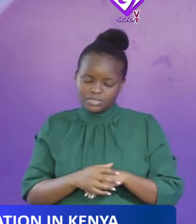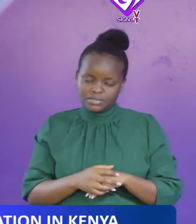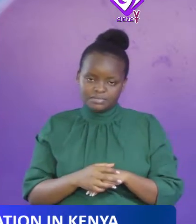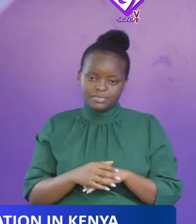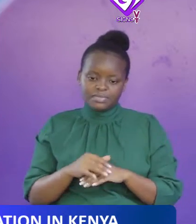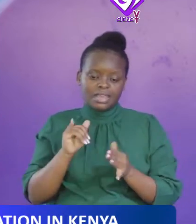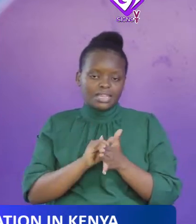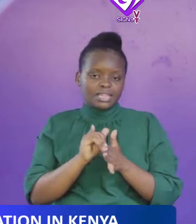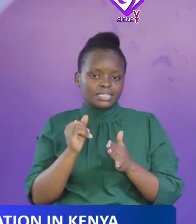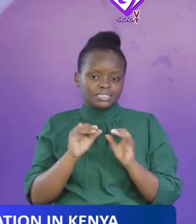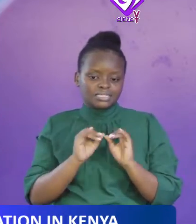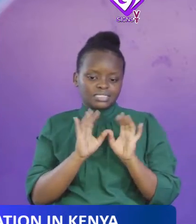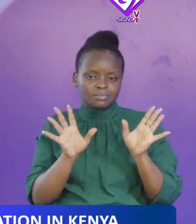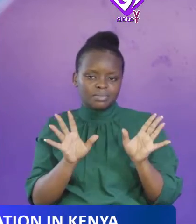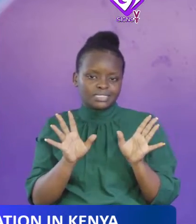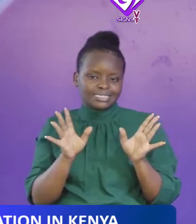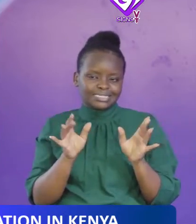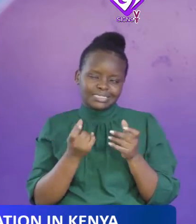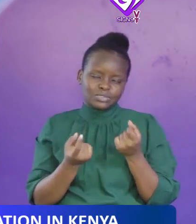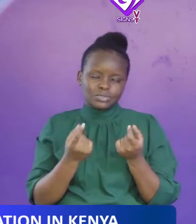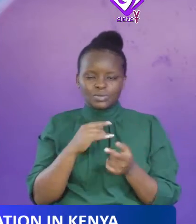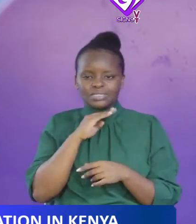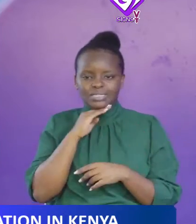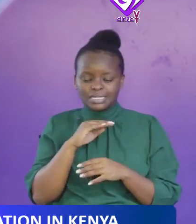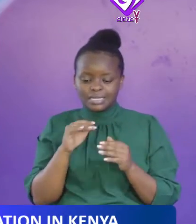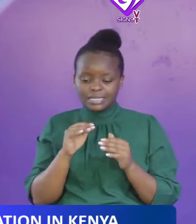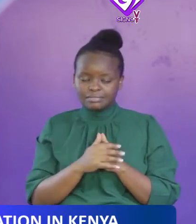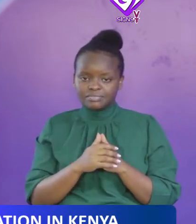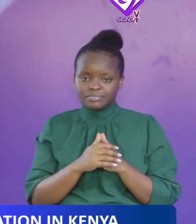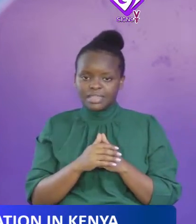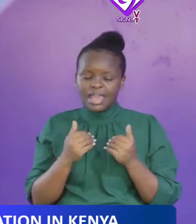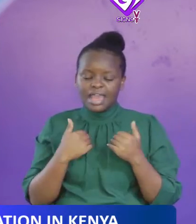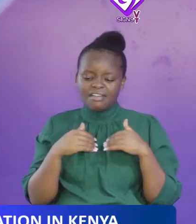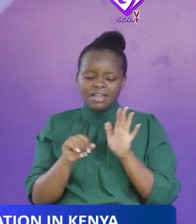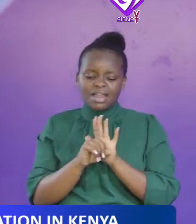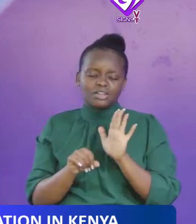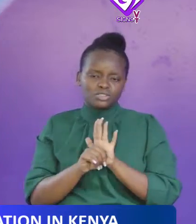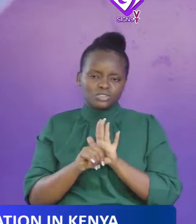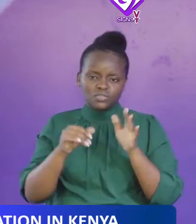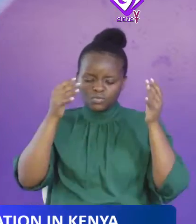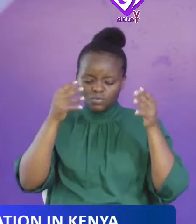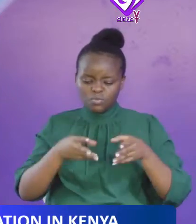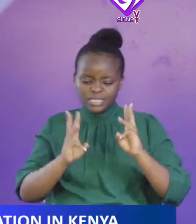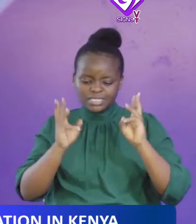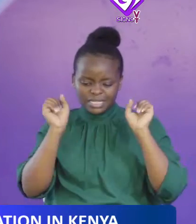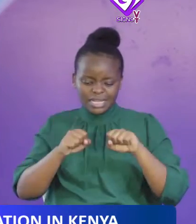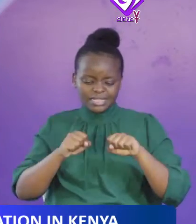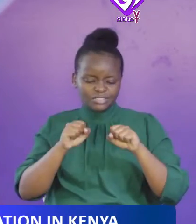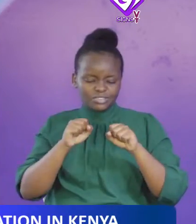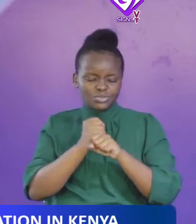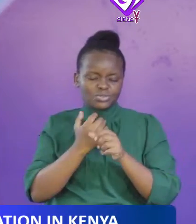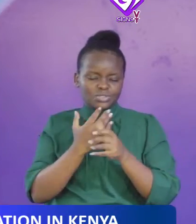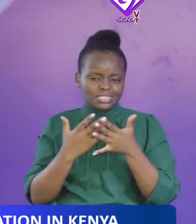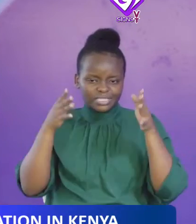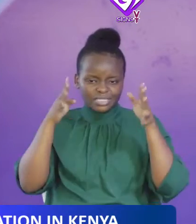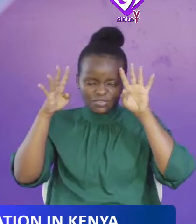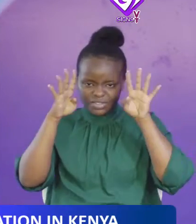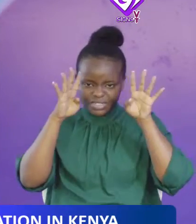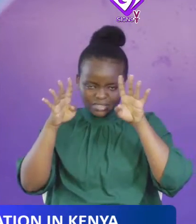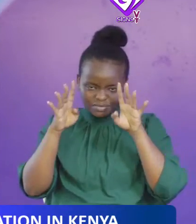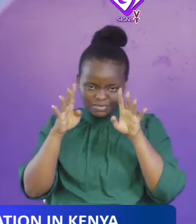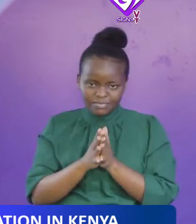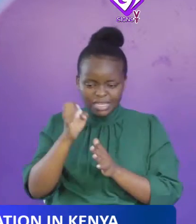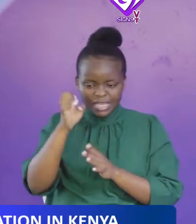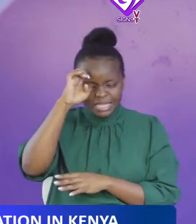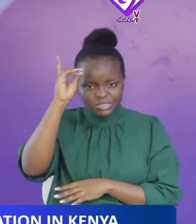is a bit dead. So actually, Alan, there are quite a number of innovative ways that we can do things to make education affordable. Education is